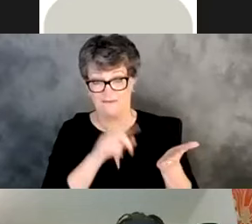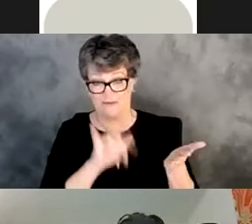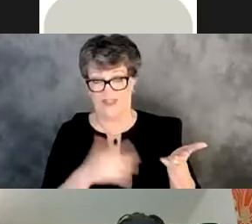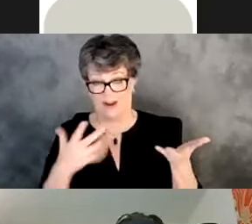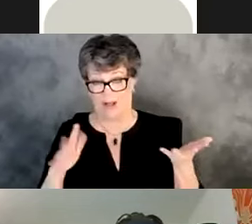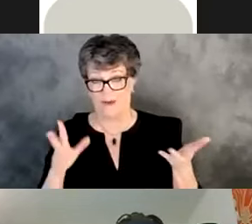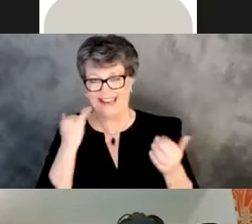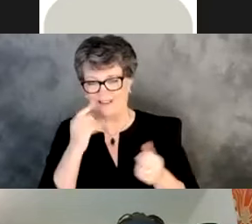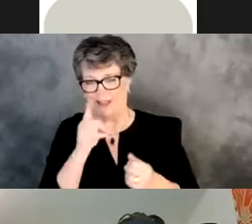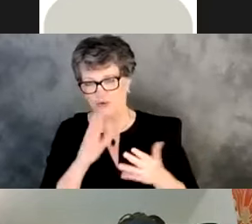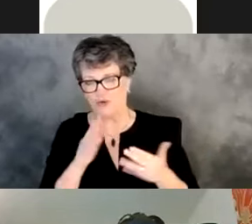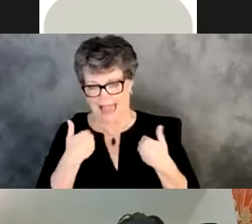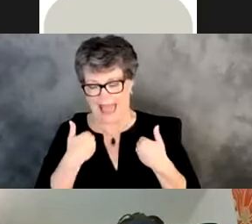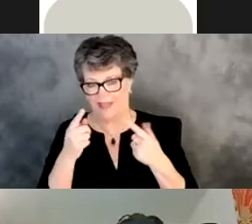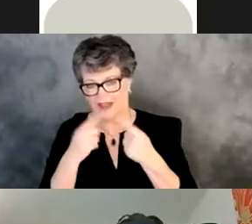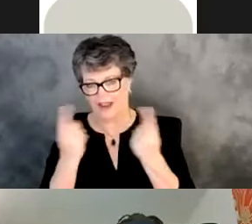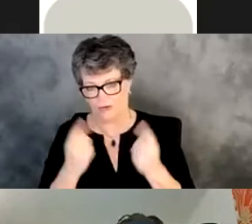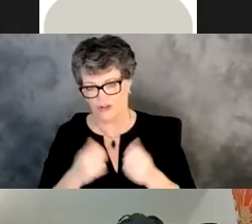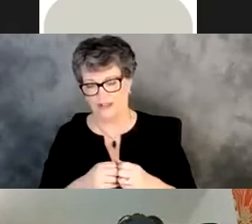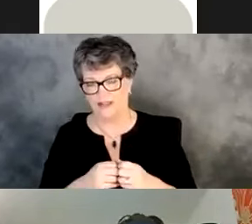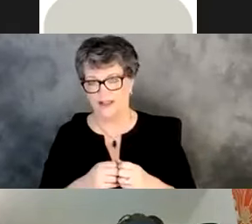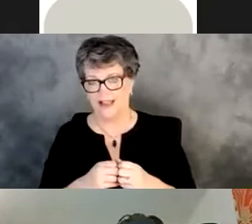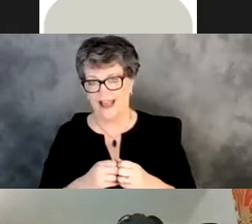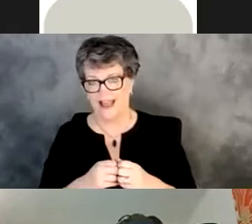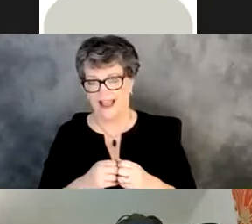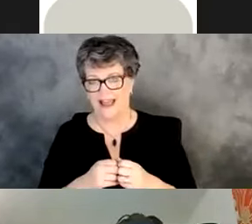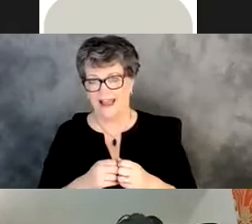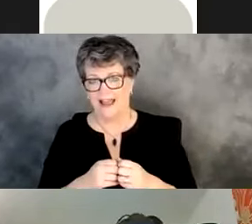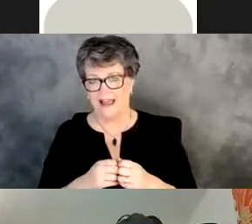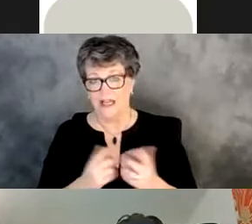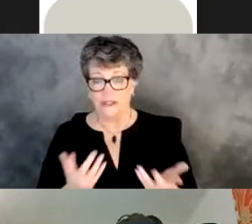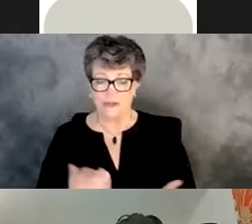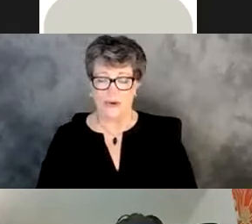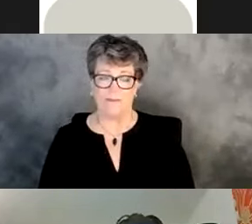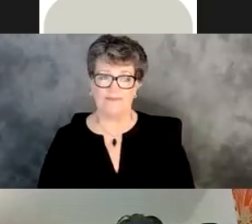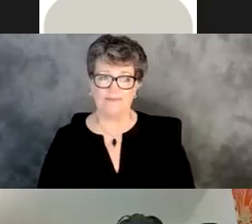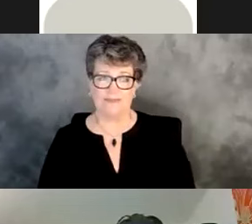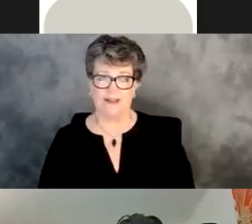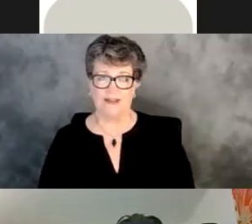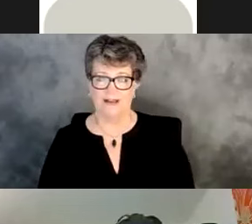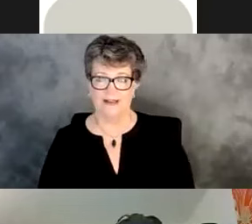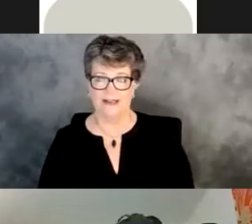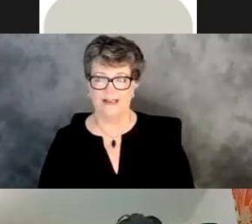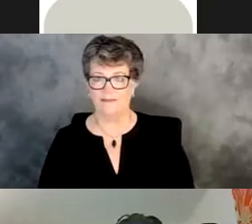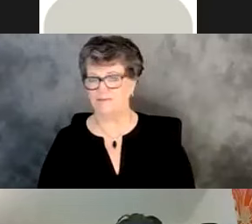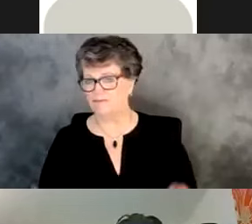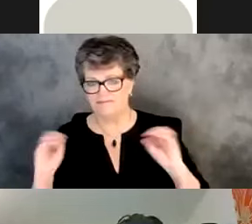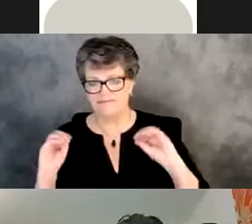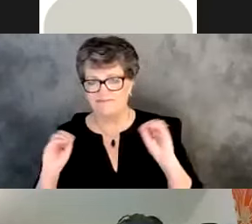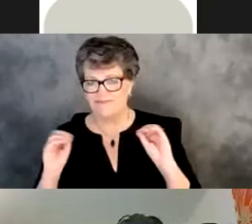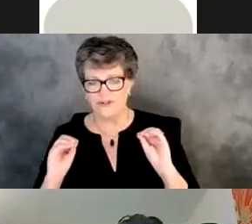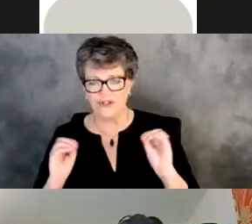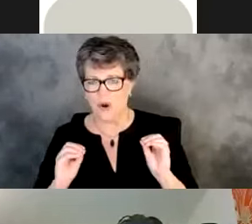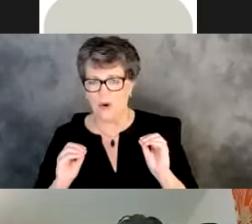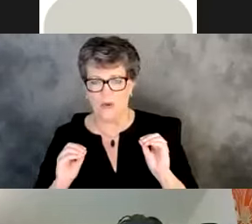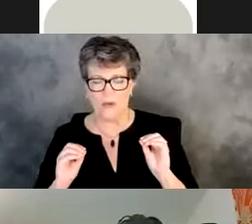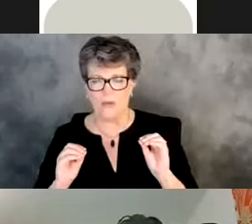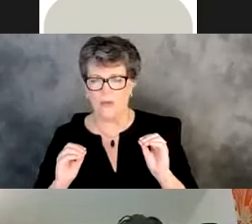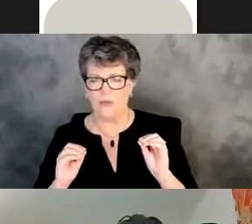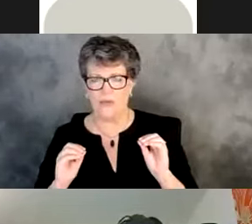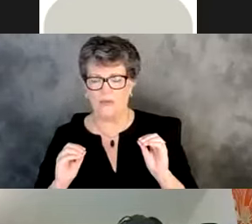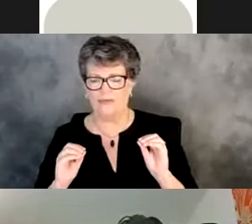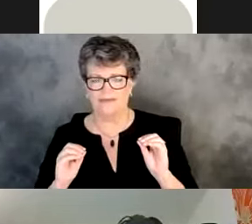they truly had that isolated and understood. So there really are not anyone who would